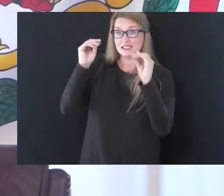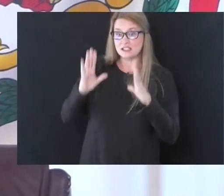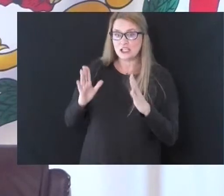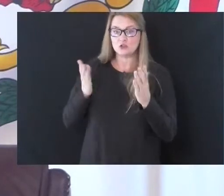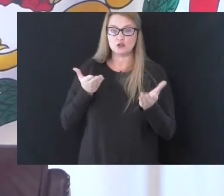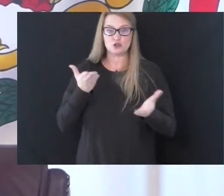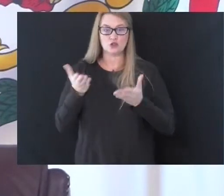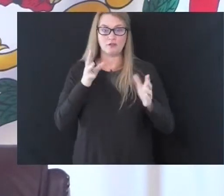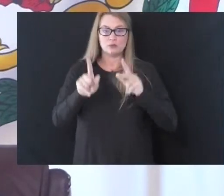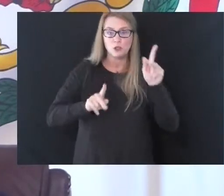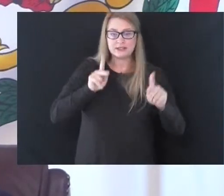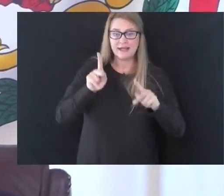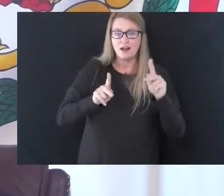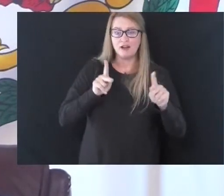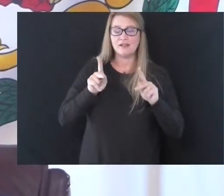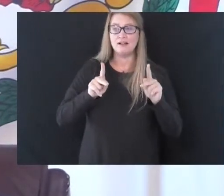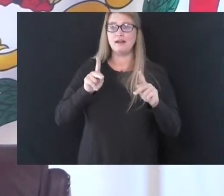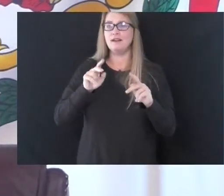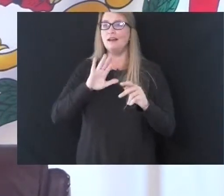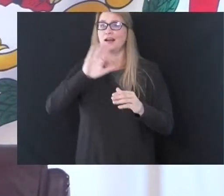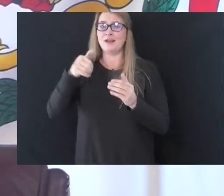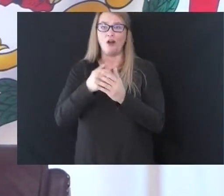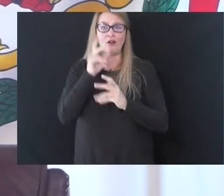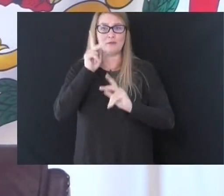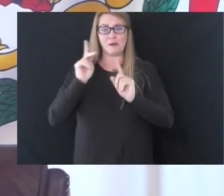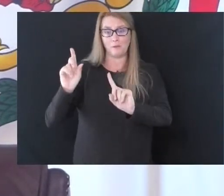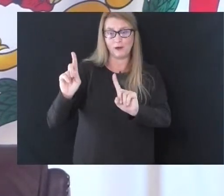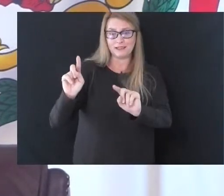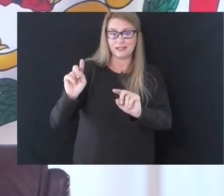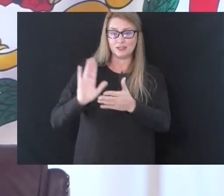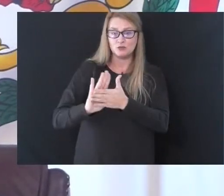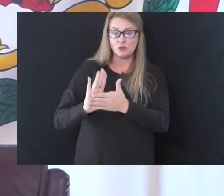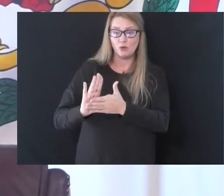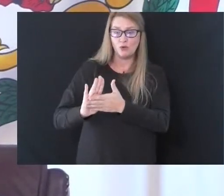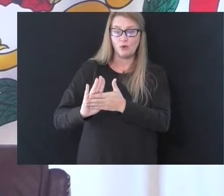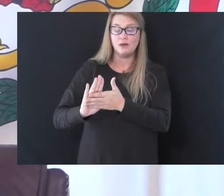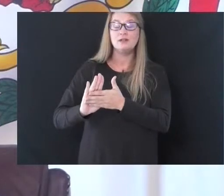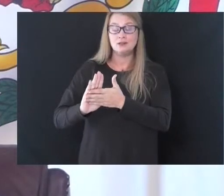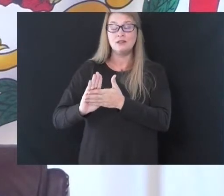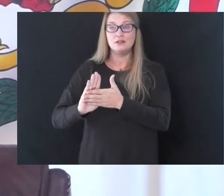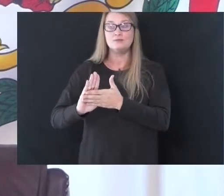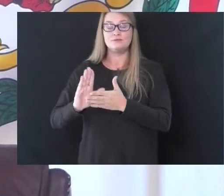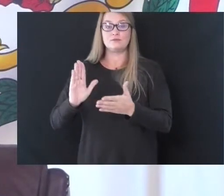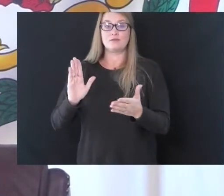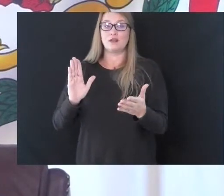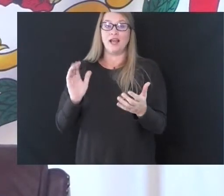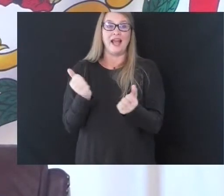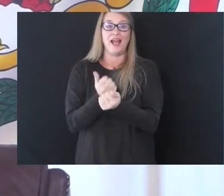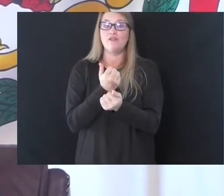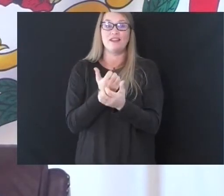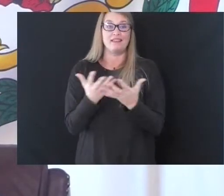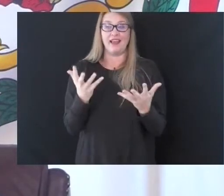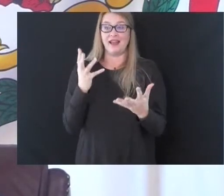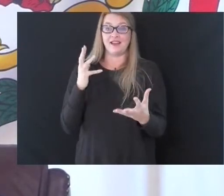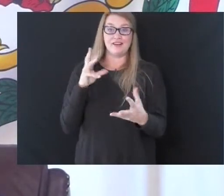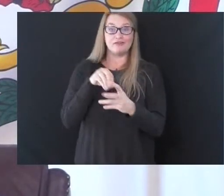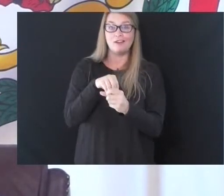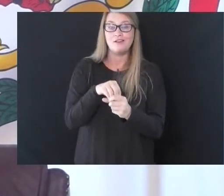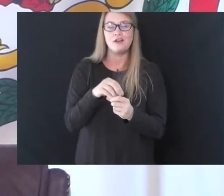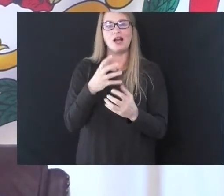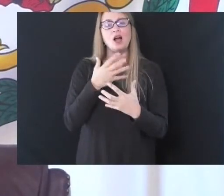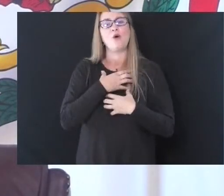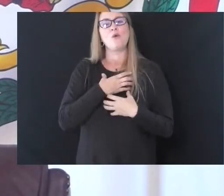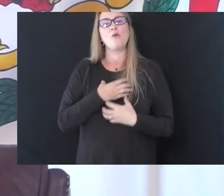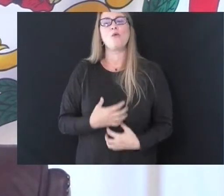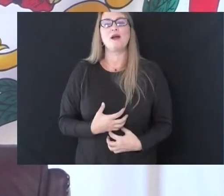and service personnel and all those that are in school. And with all this and everything, I'd wish everyone,